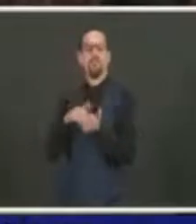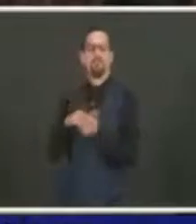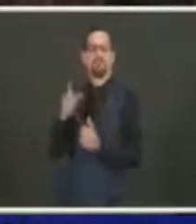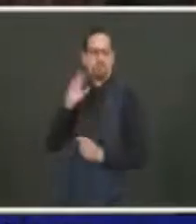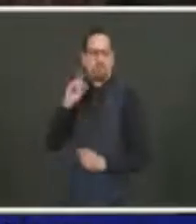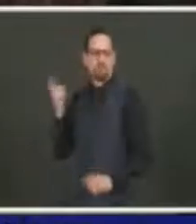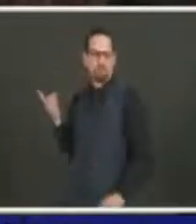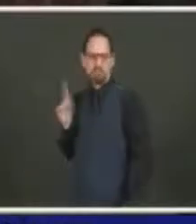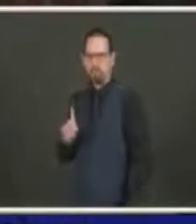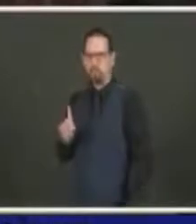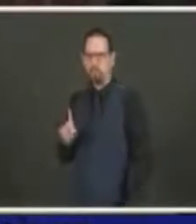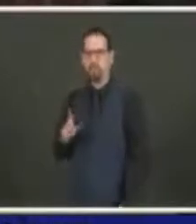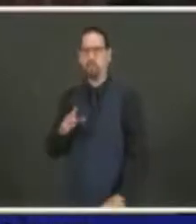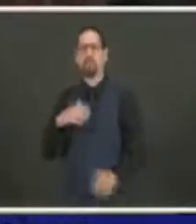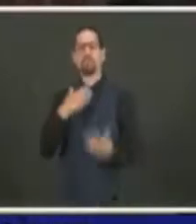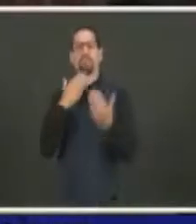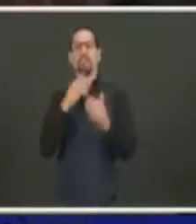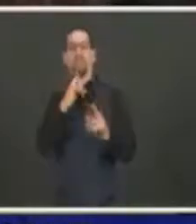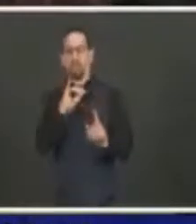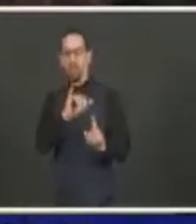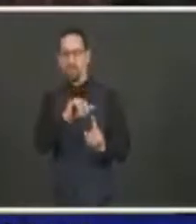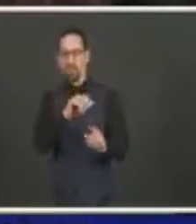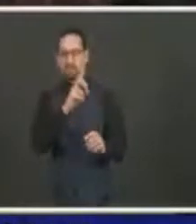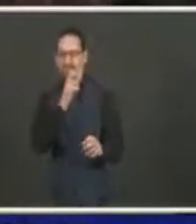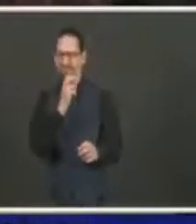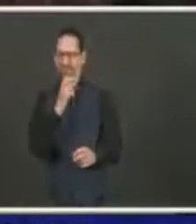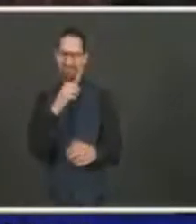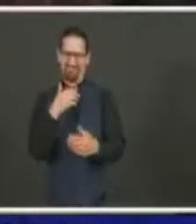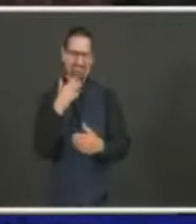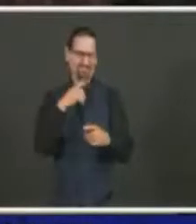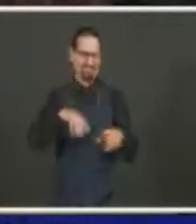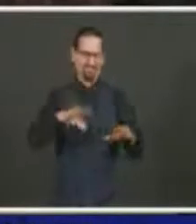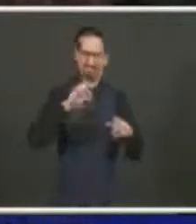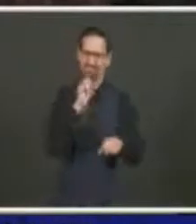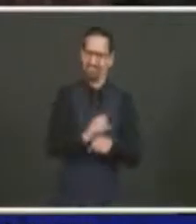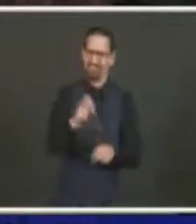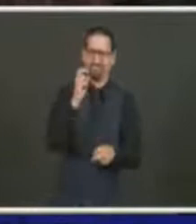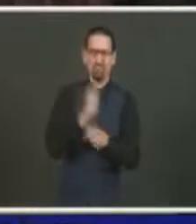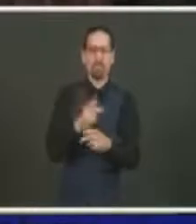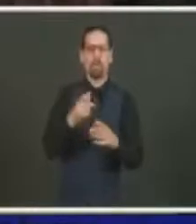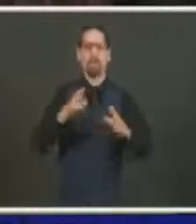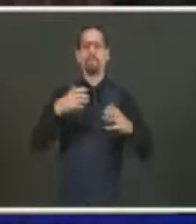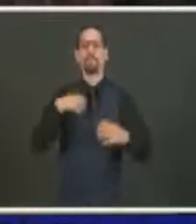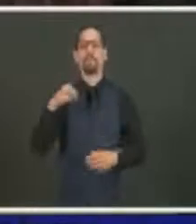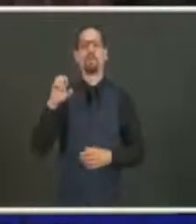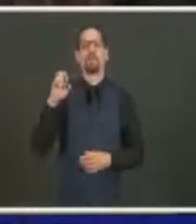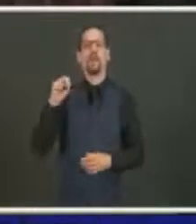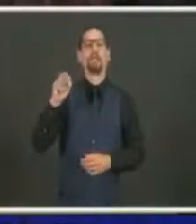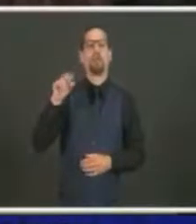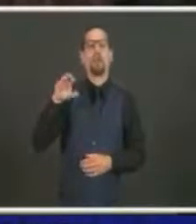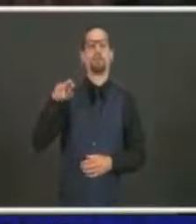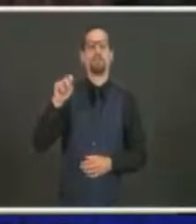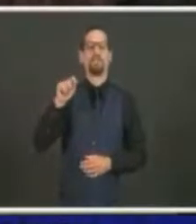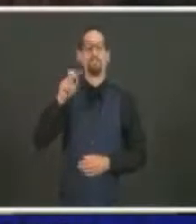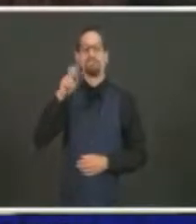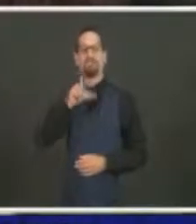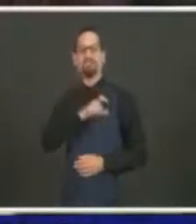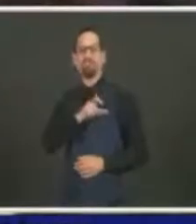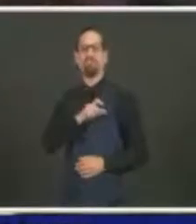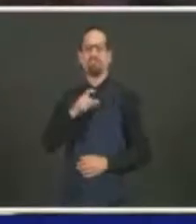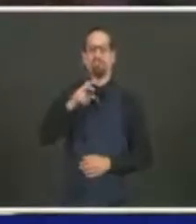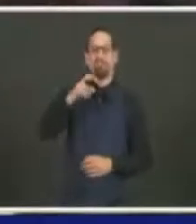Yeah, thanks to the tremendous work of our enforcement team thus far, there have